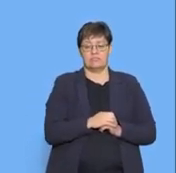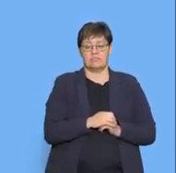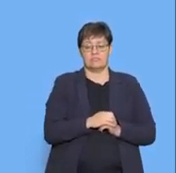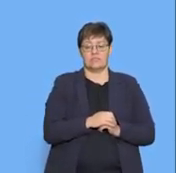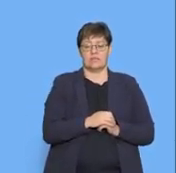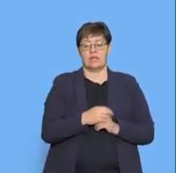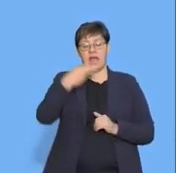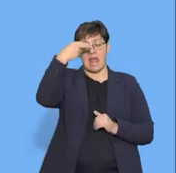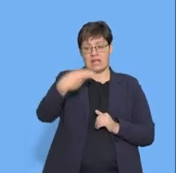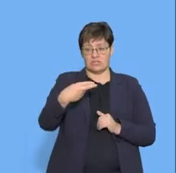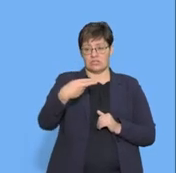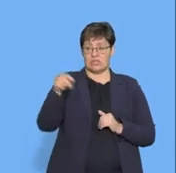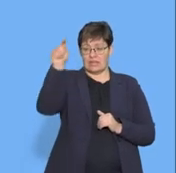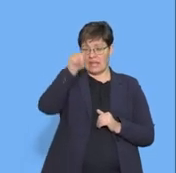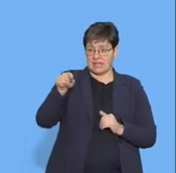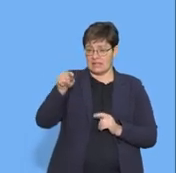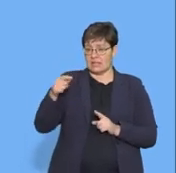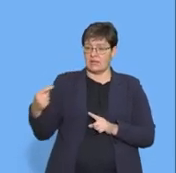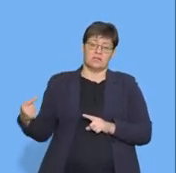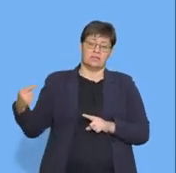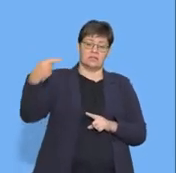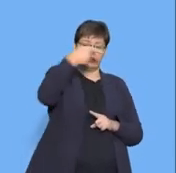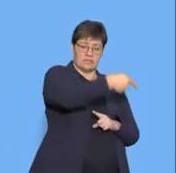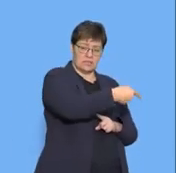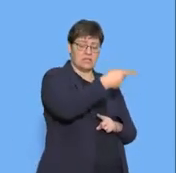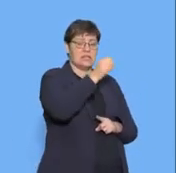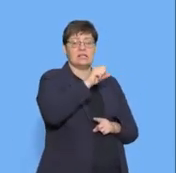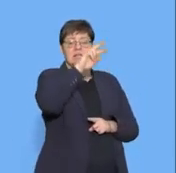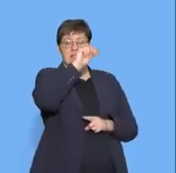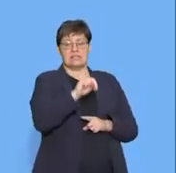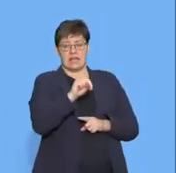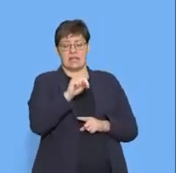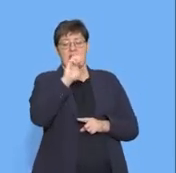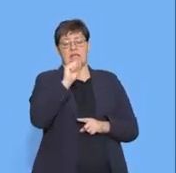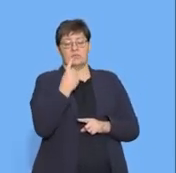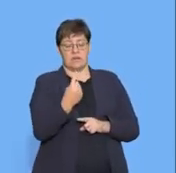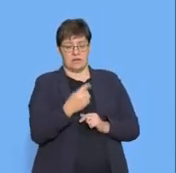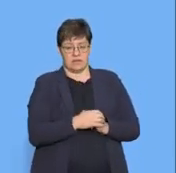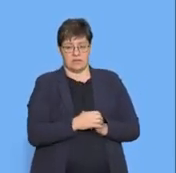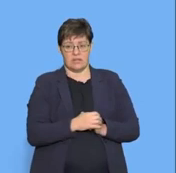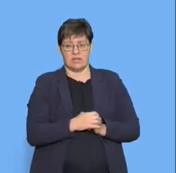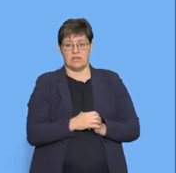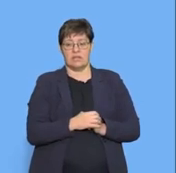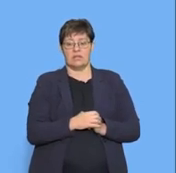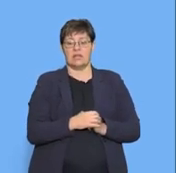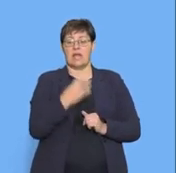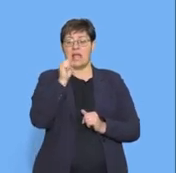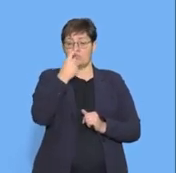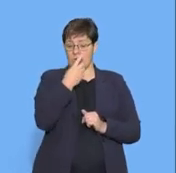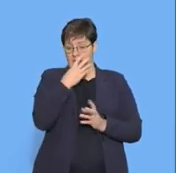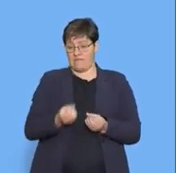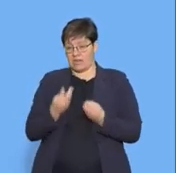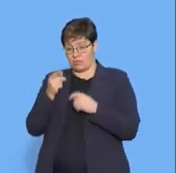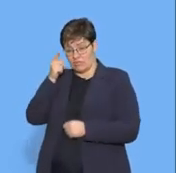from SQ we have A, and H, that one, and the sine of the angle across it, which was sine of S1.